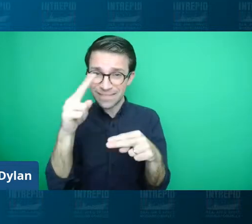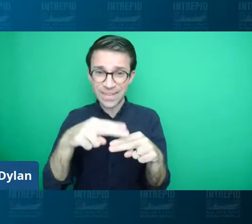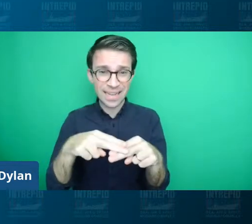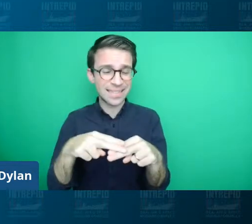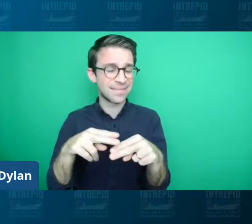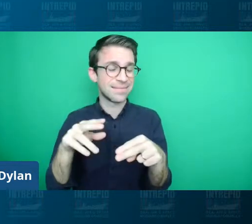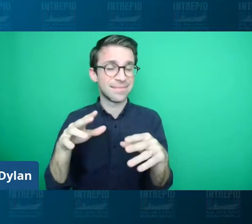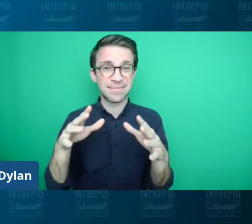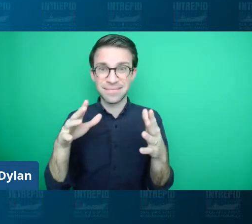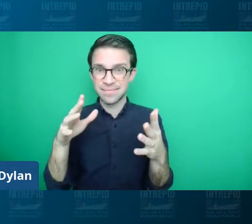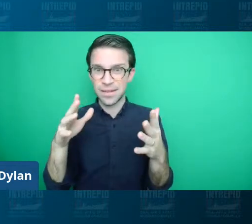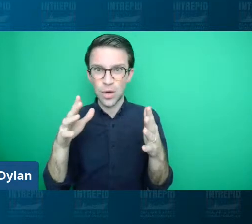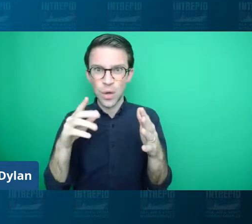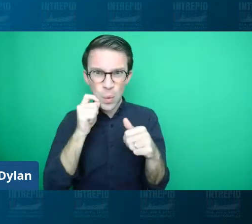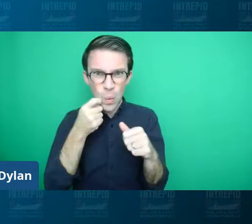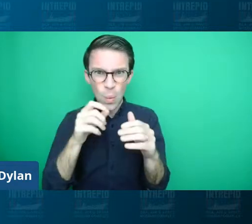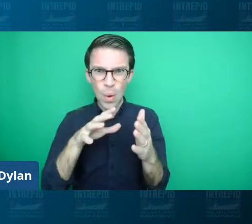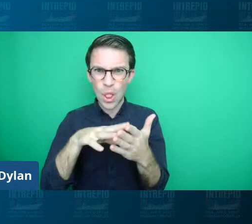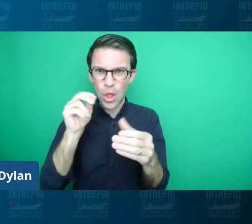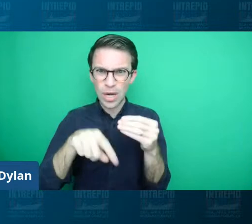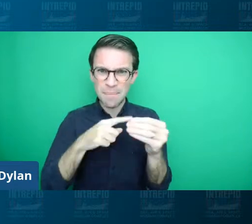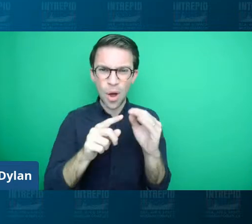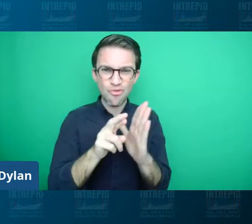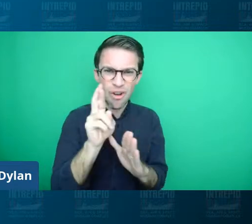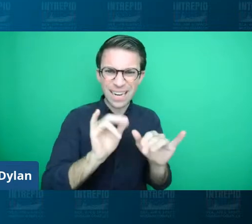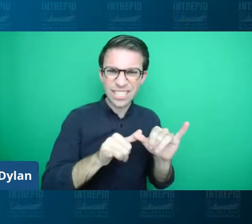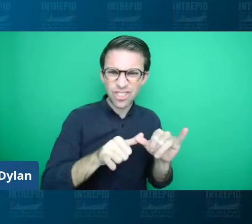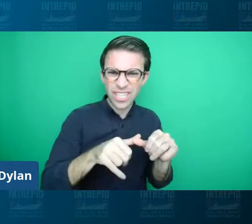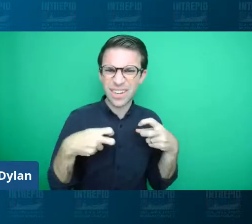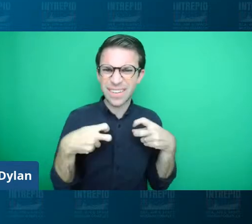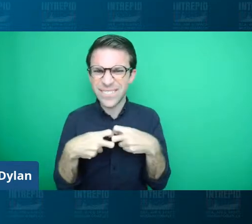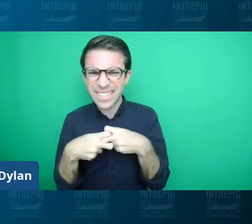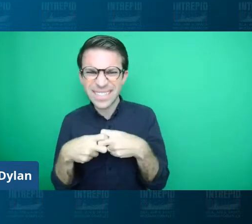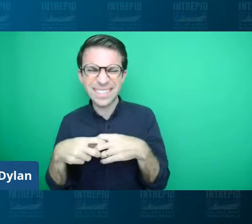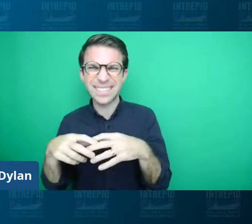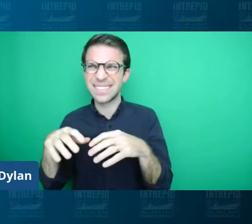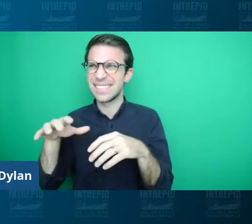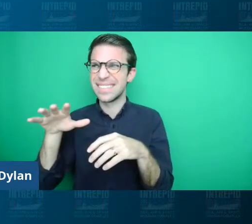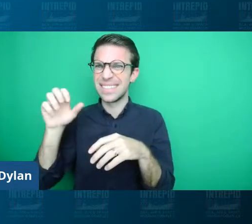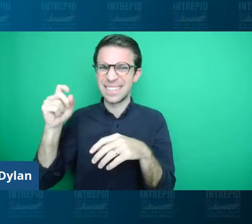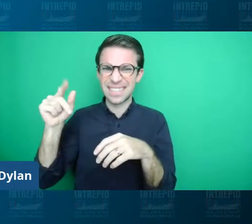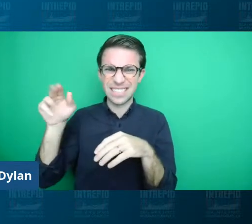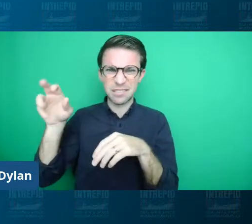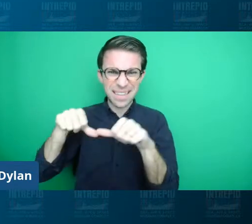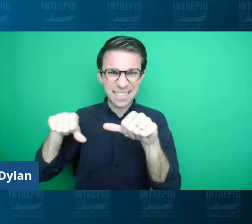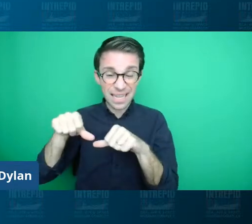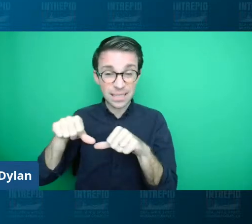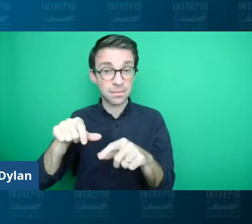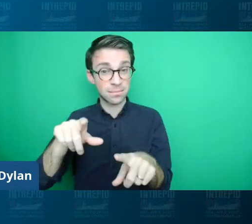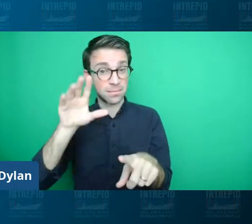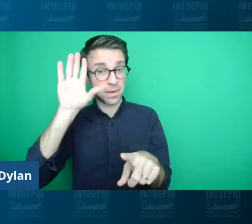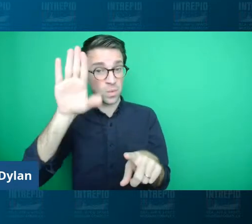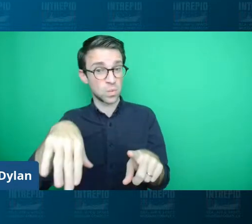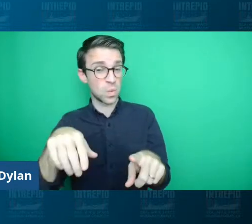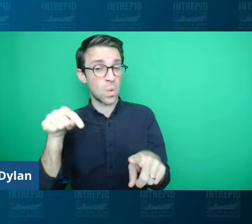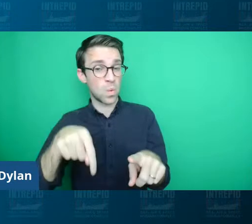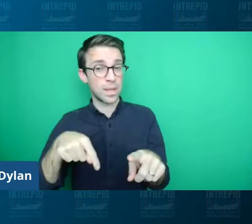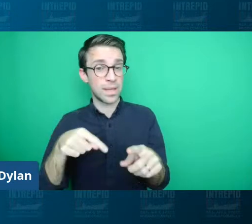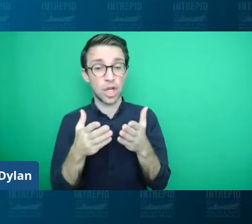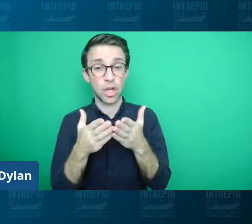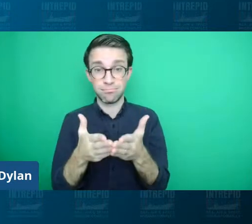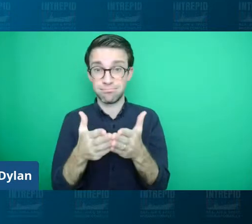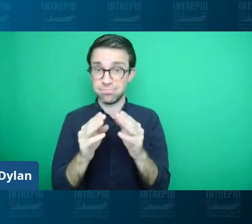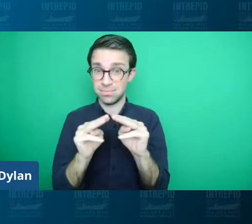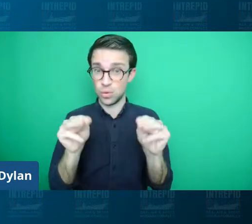rocket engineering and physics and science, space science, all that. But did you know that the Intrepid Sea, Air, and Space Museum